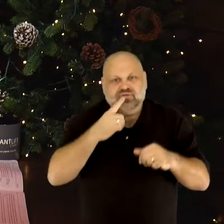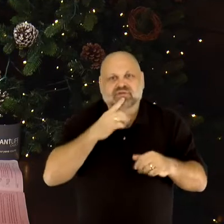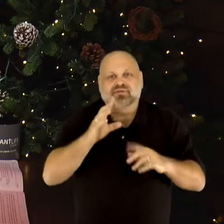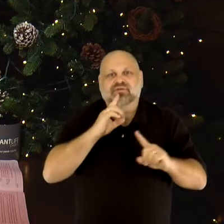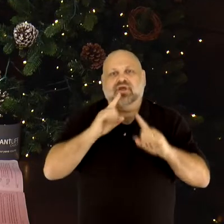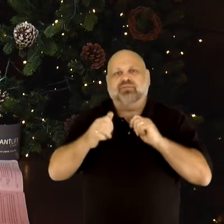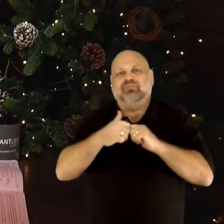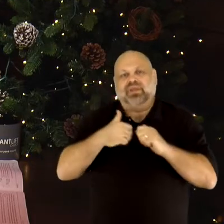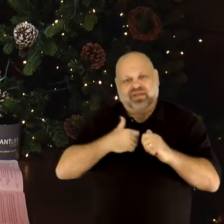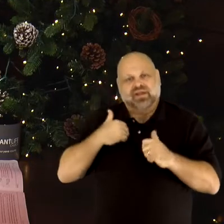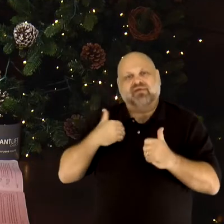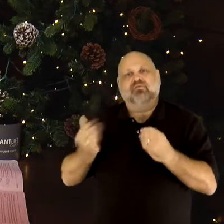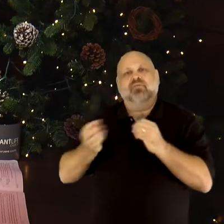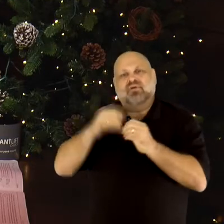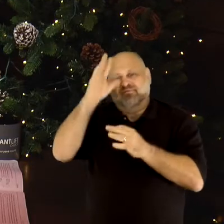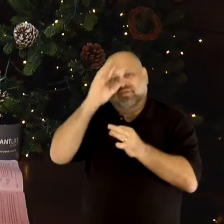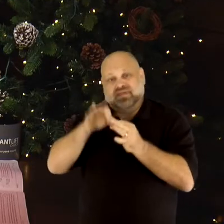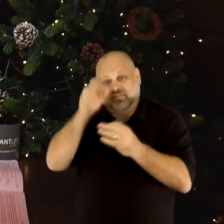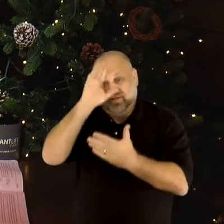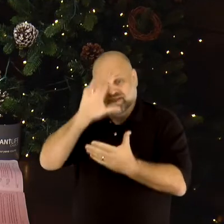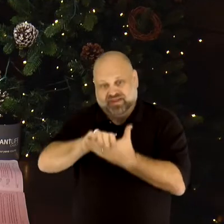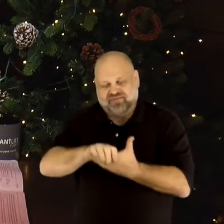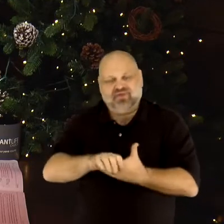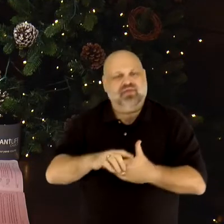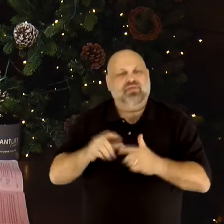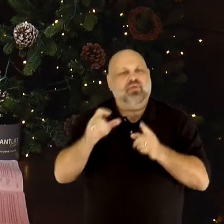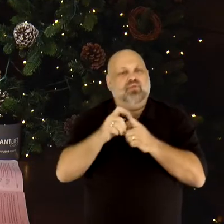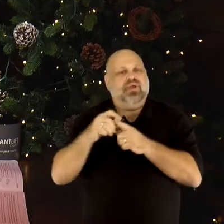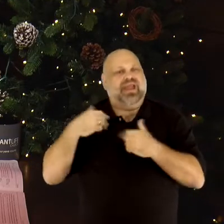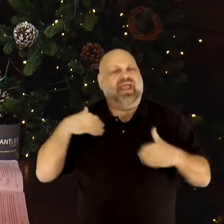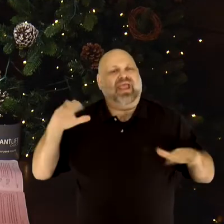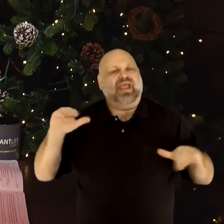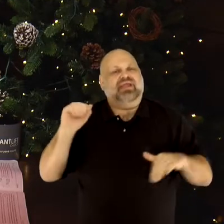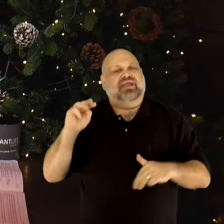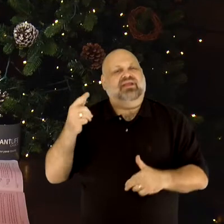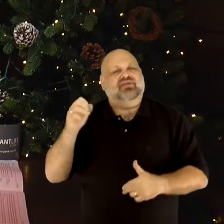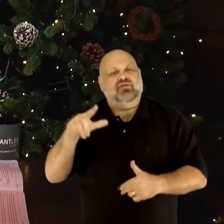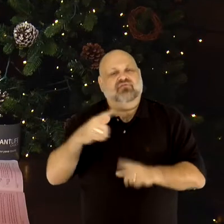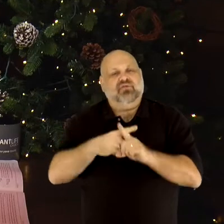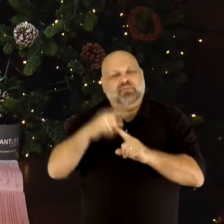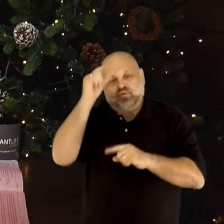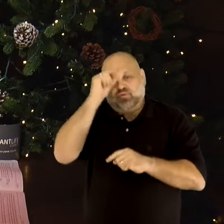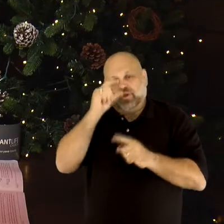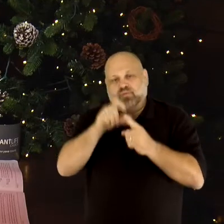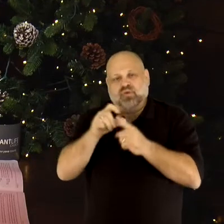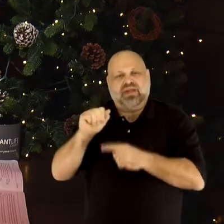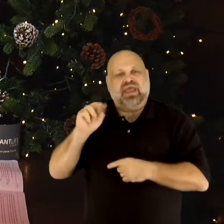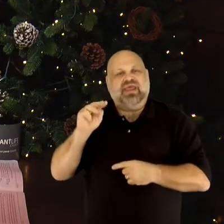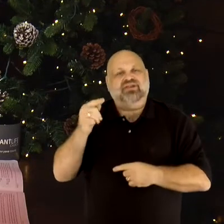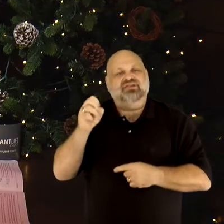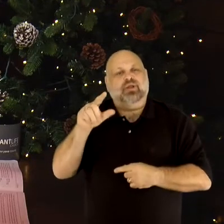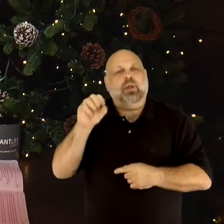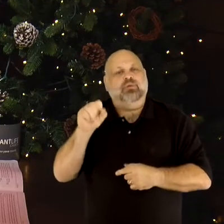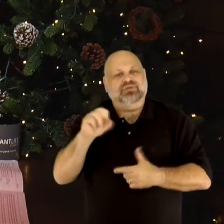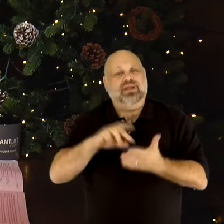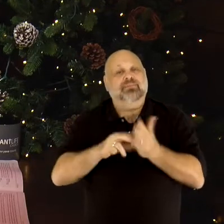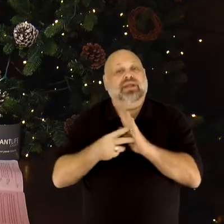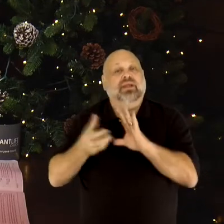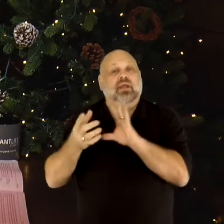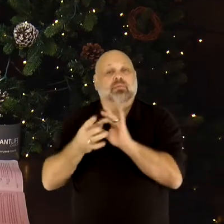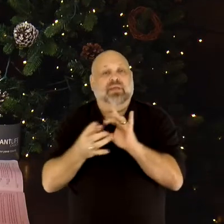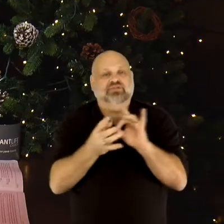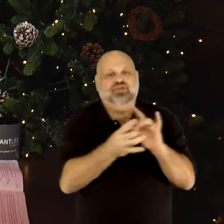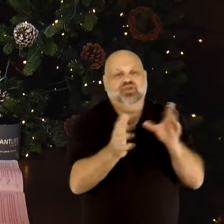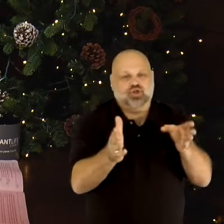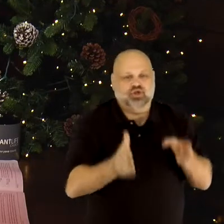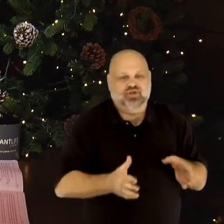more faith to believe it." The word angel comes from the Greek word angelos. It simply means a messenger. So